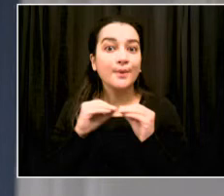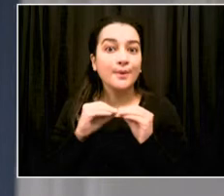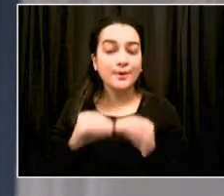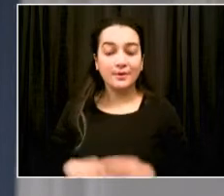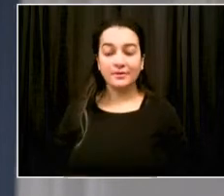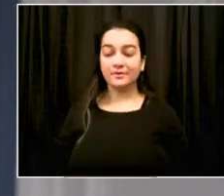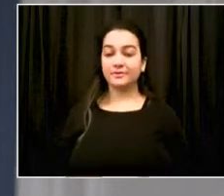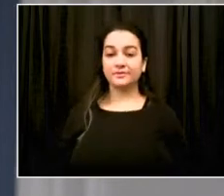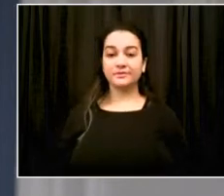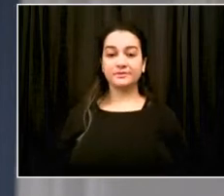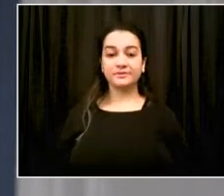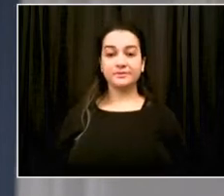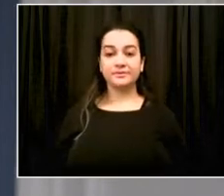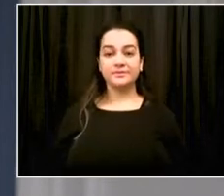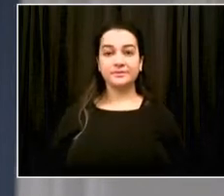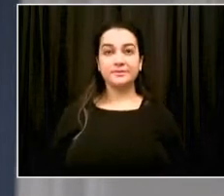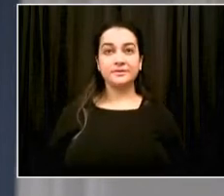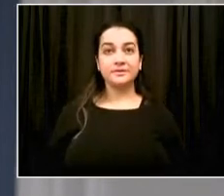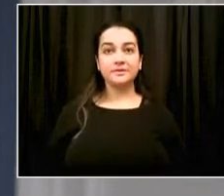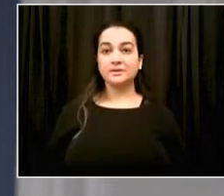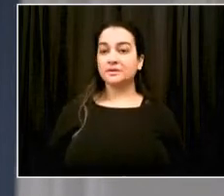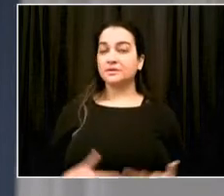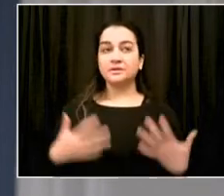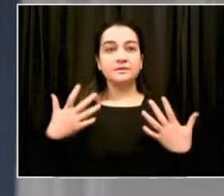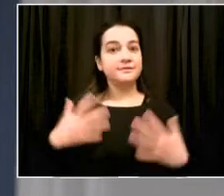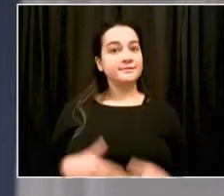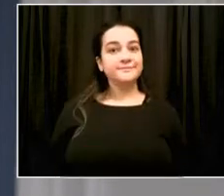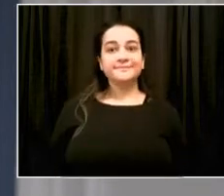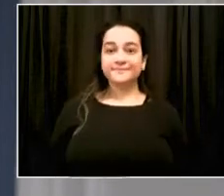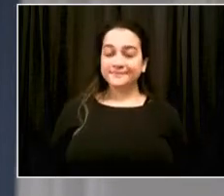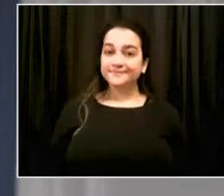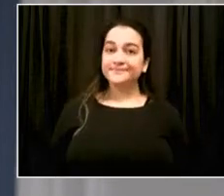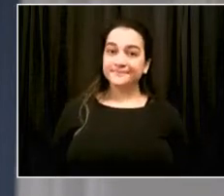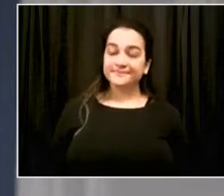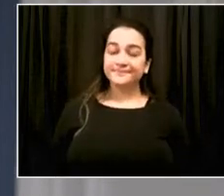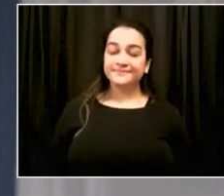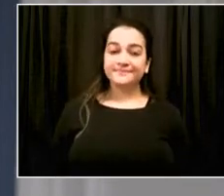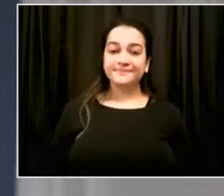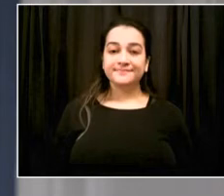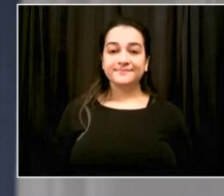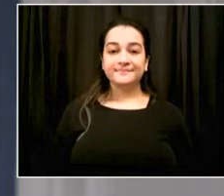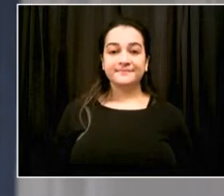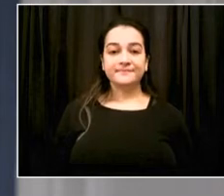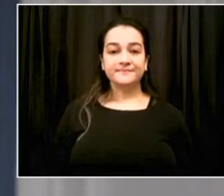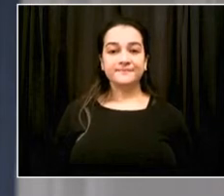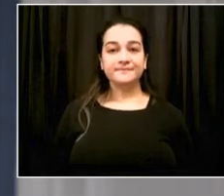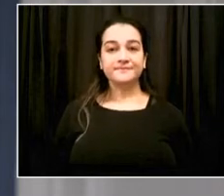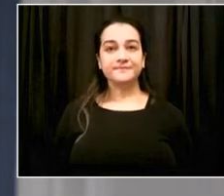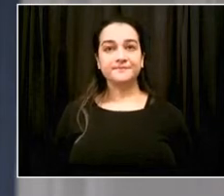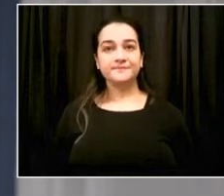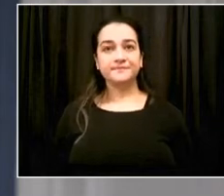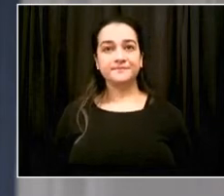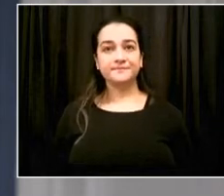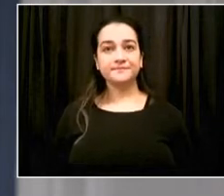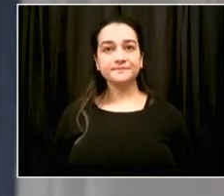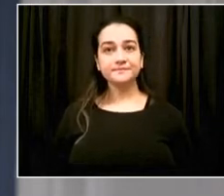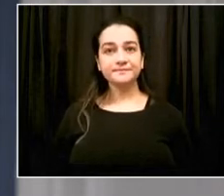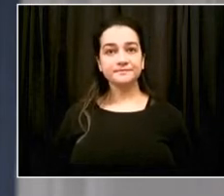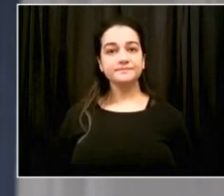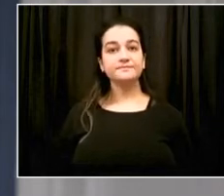With this economy, which is very hard, I work as a cab driver, which the income goes come and up and